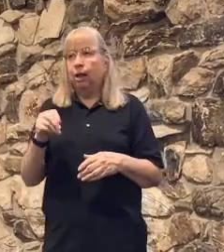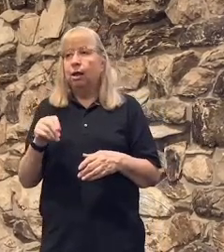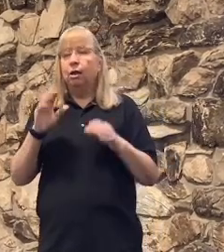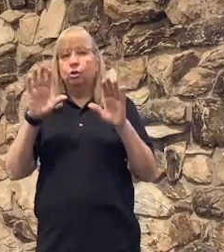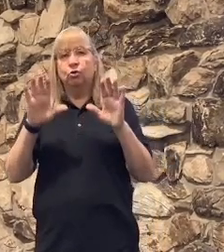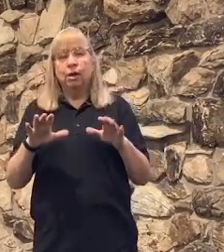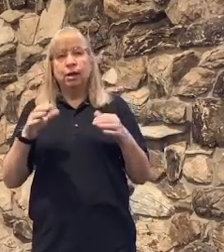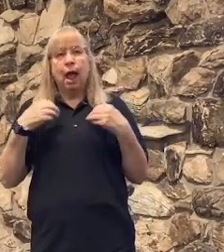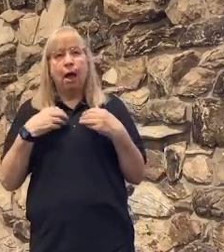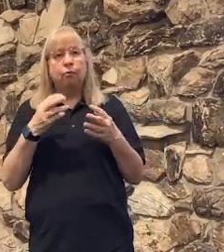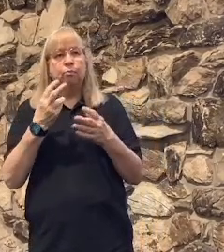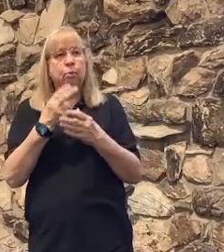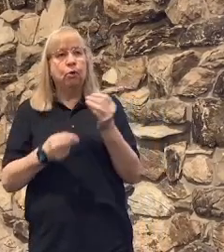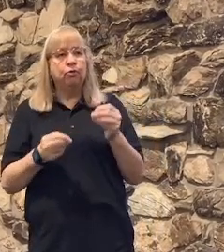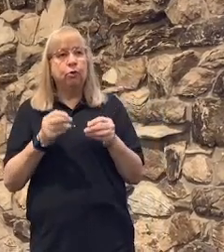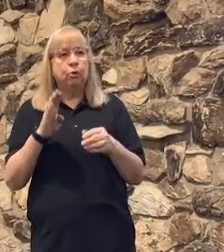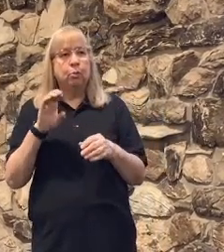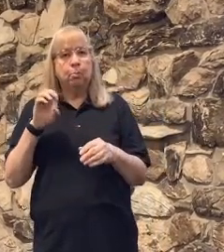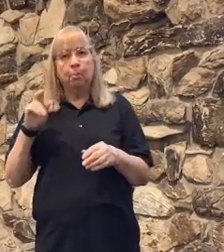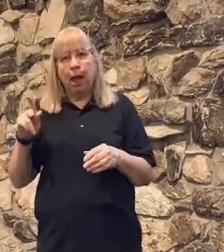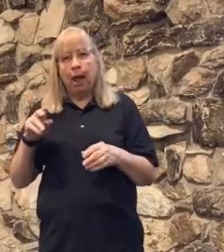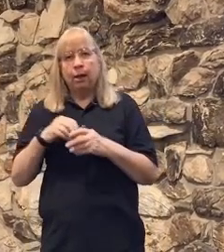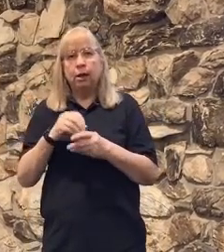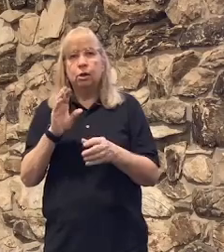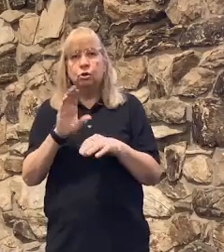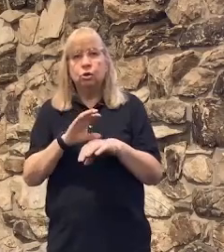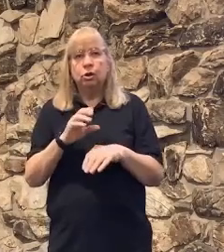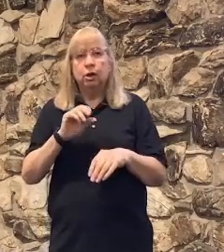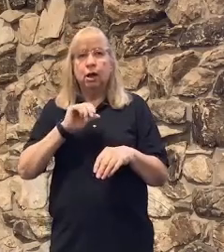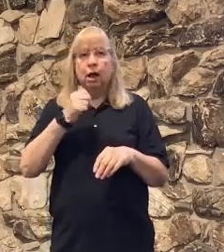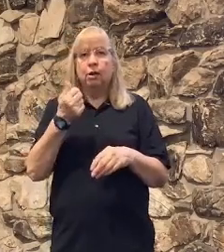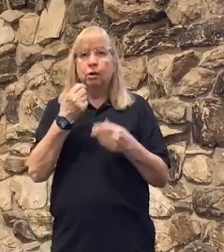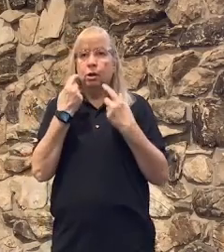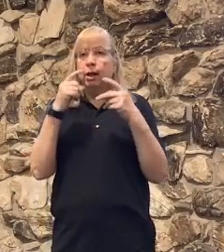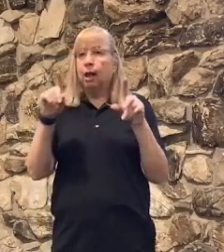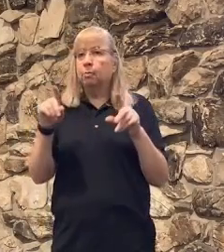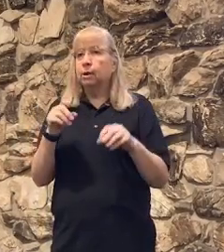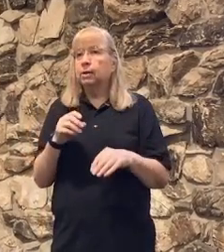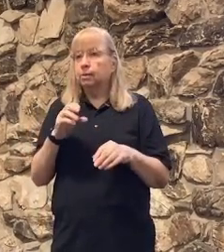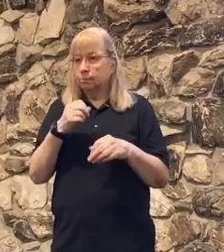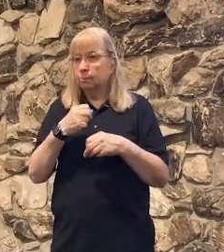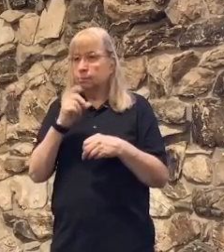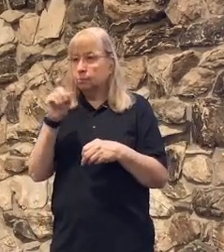church. Other announcements? Anything that needs to be made?